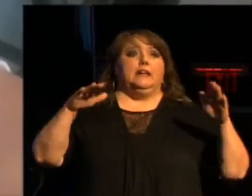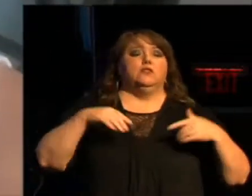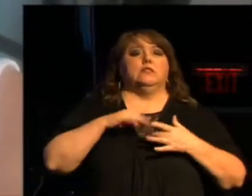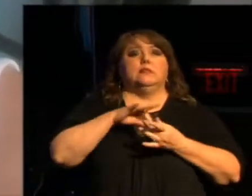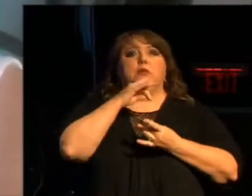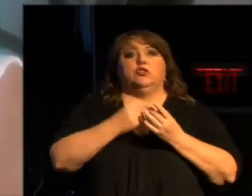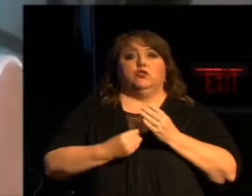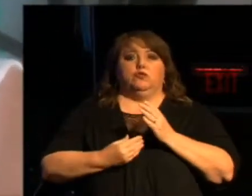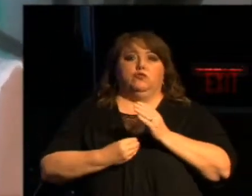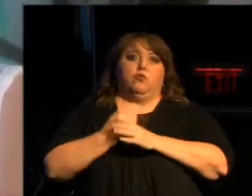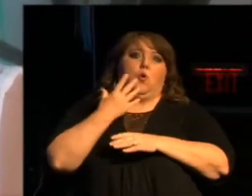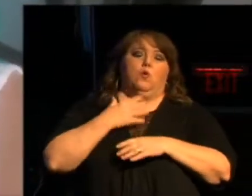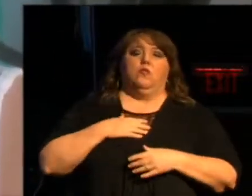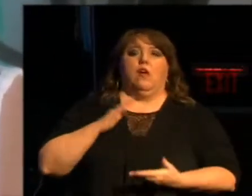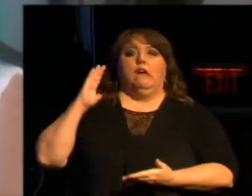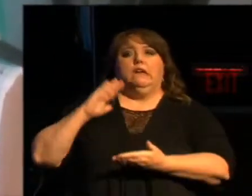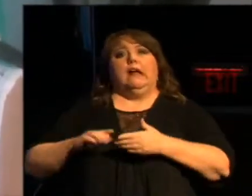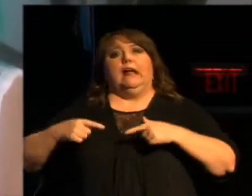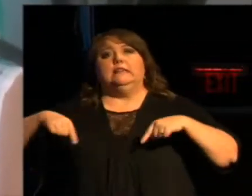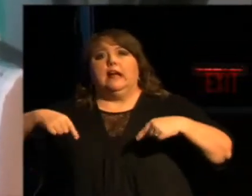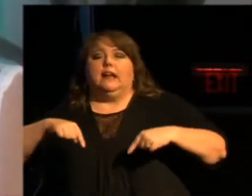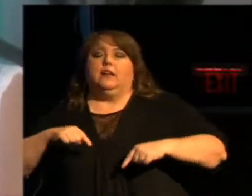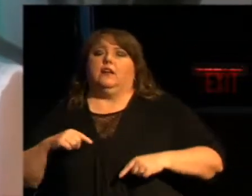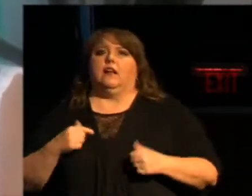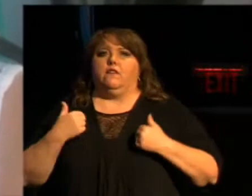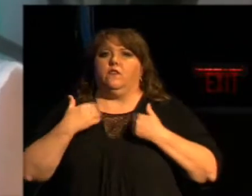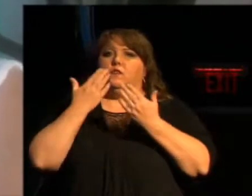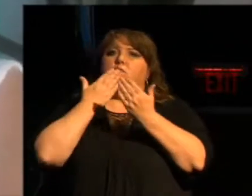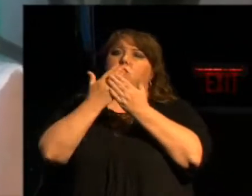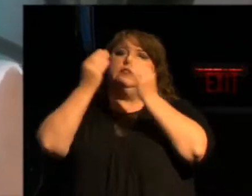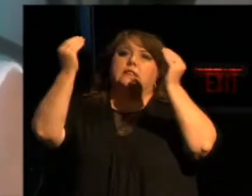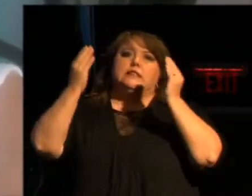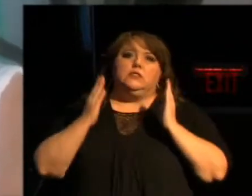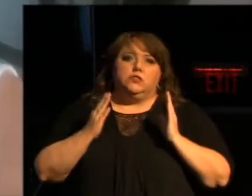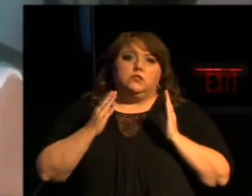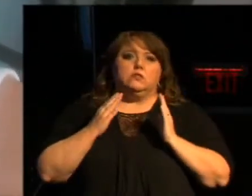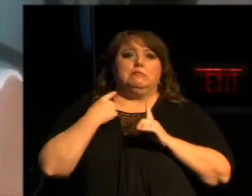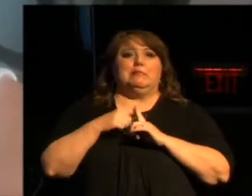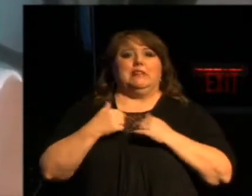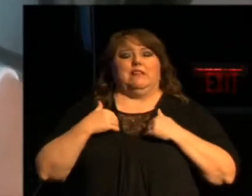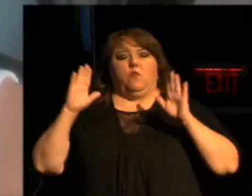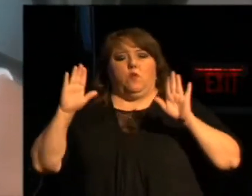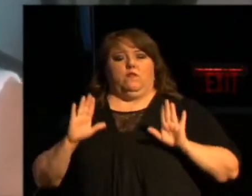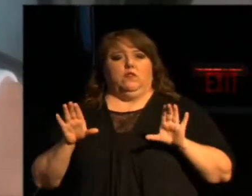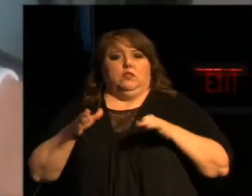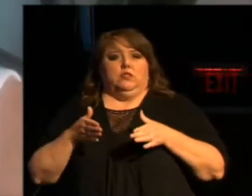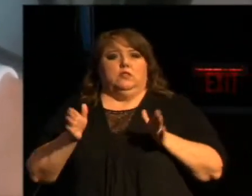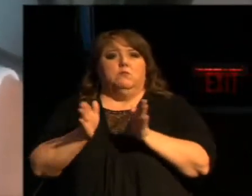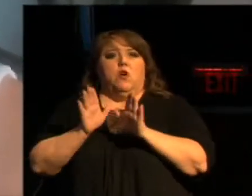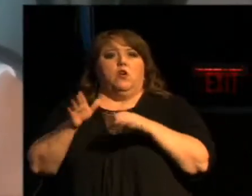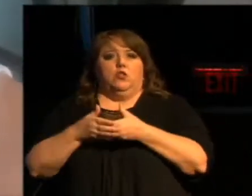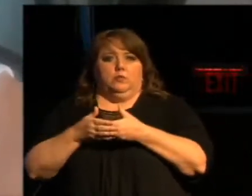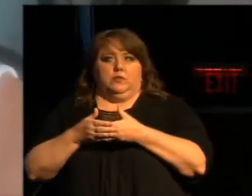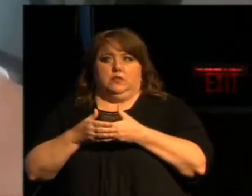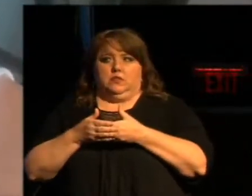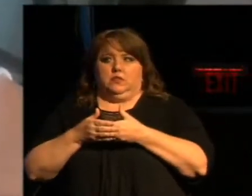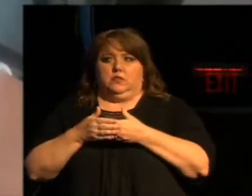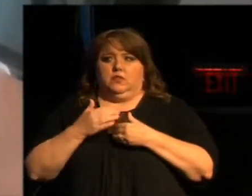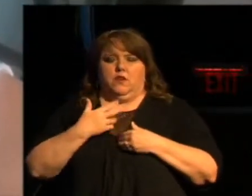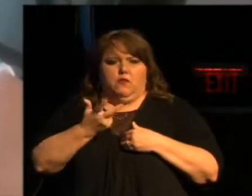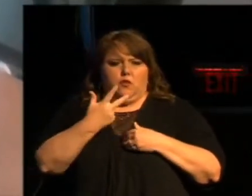and reducing anxiety, all kinds of good teachers. And then we have our wonderful small groups that There's 3 that just come out of